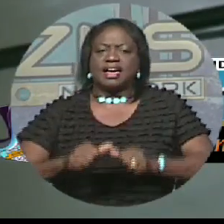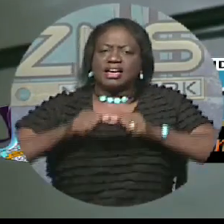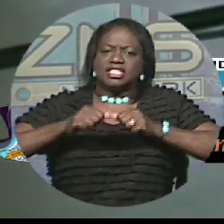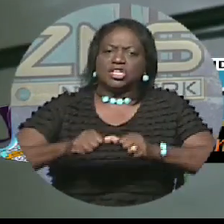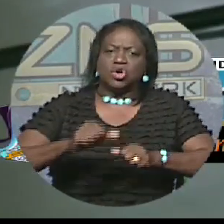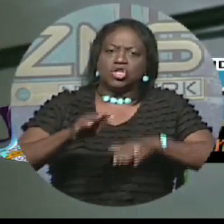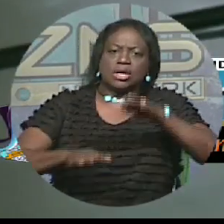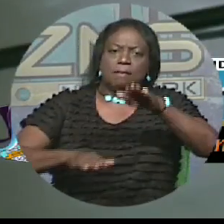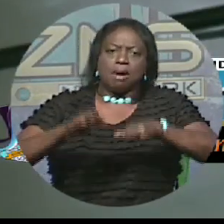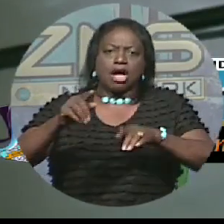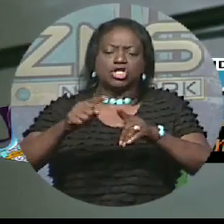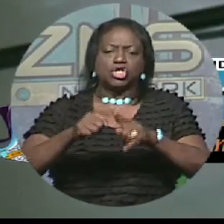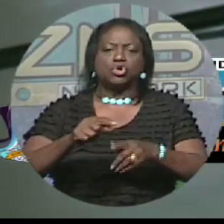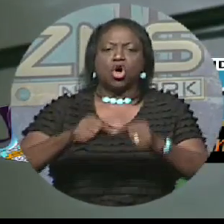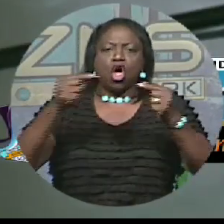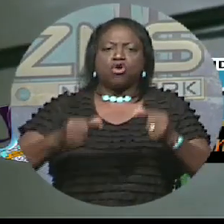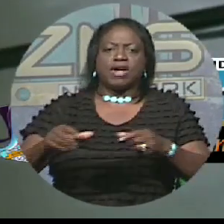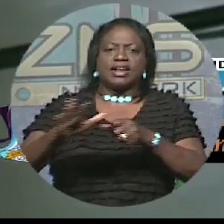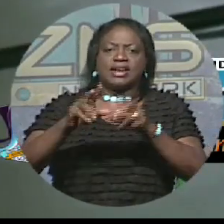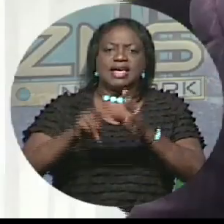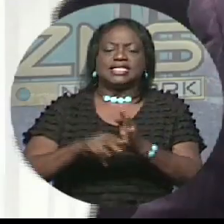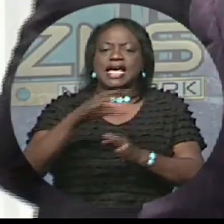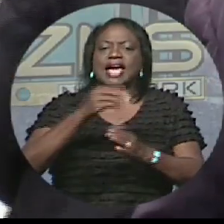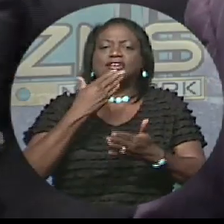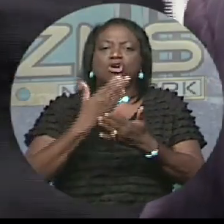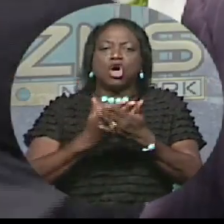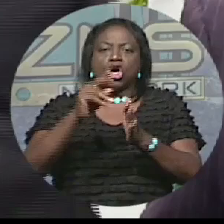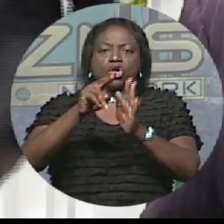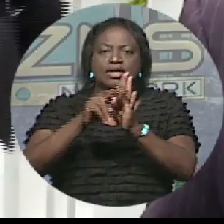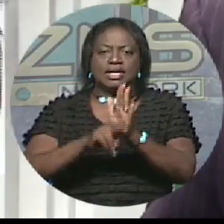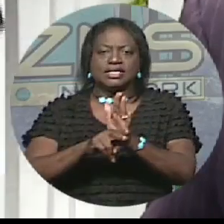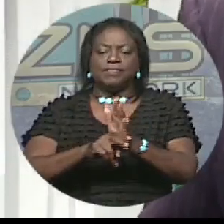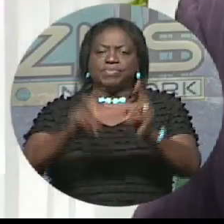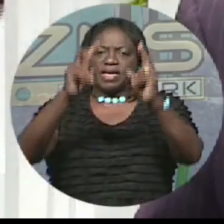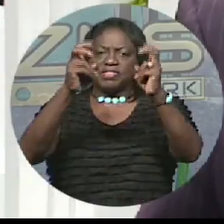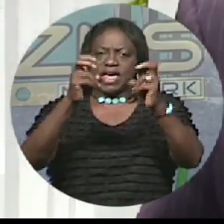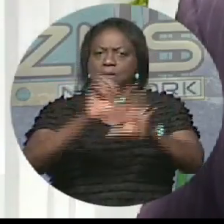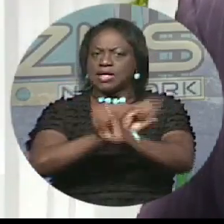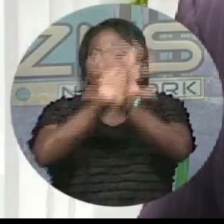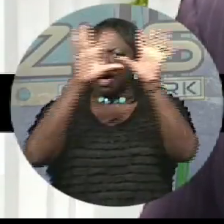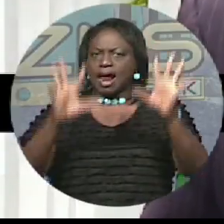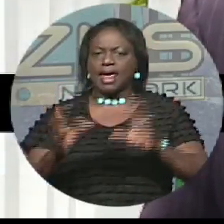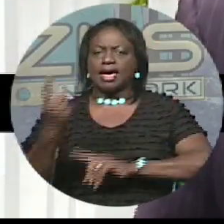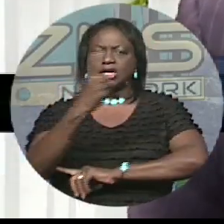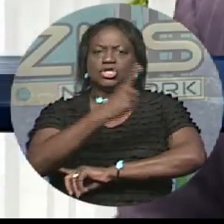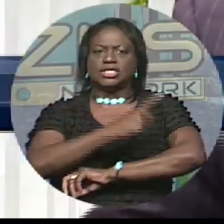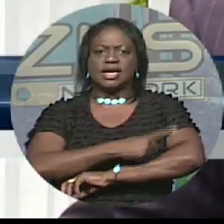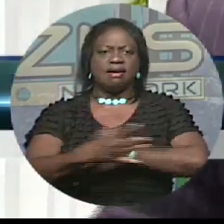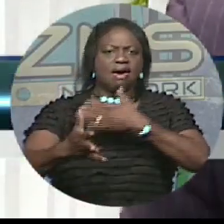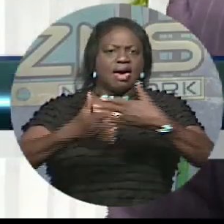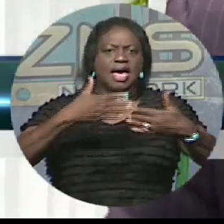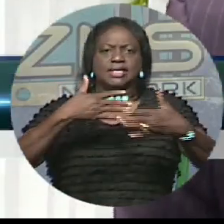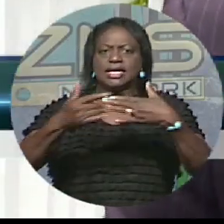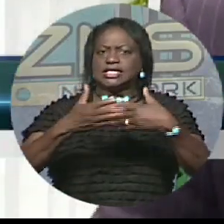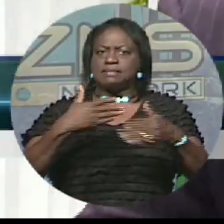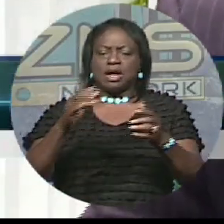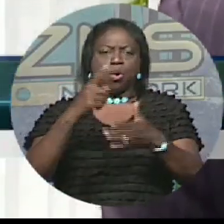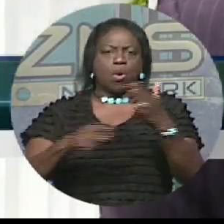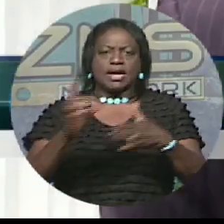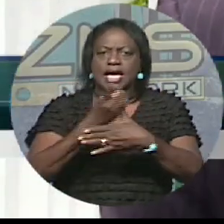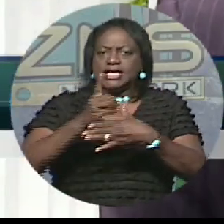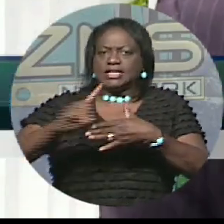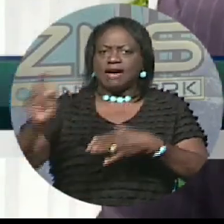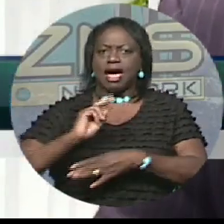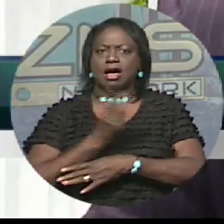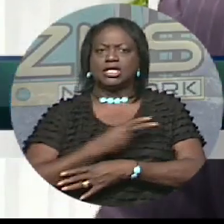to greatness and to goodness. And the theme clear today, and that is regardless of the various things that divide us, we're